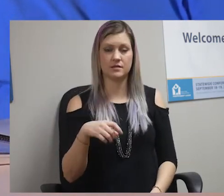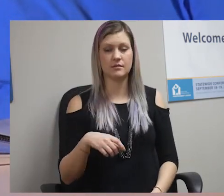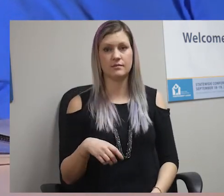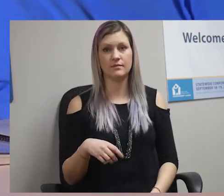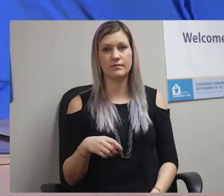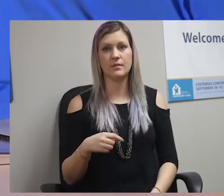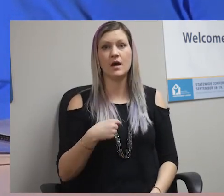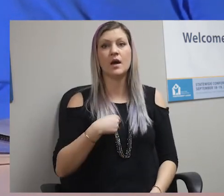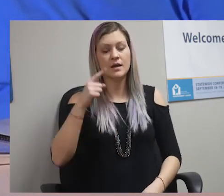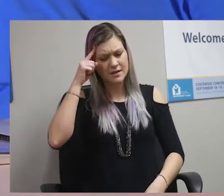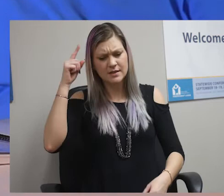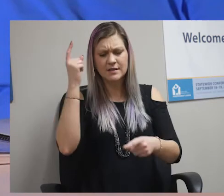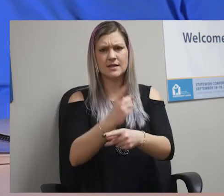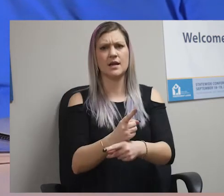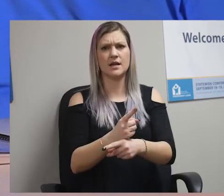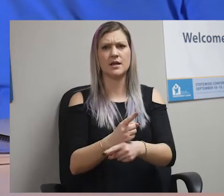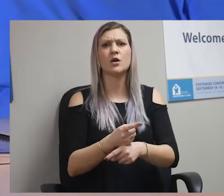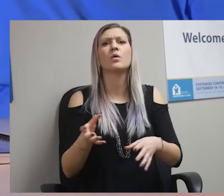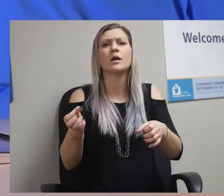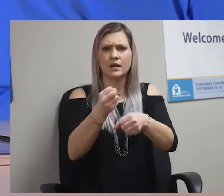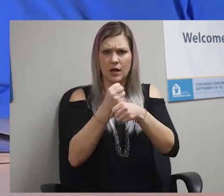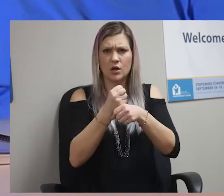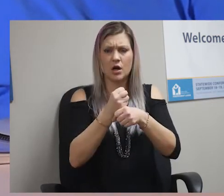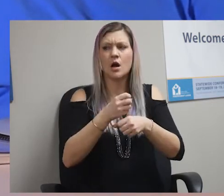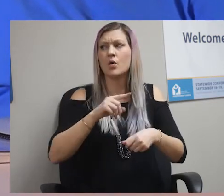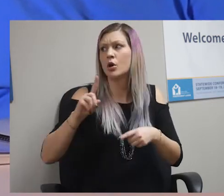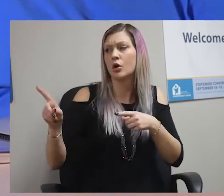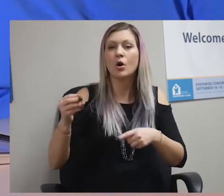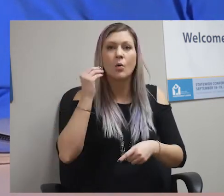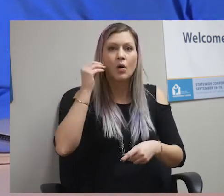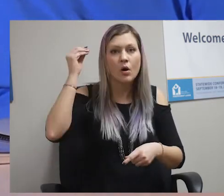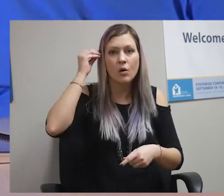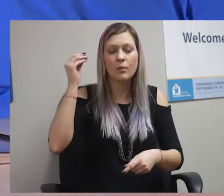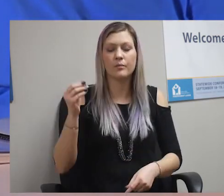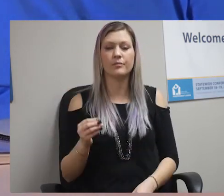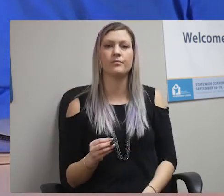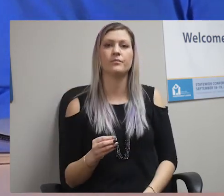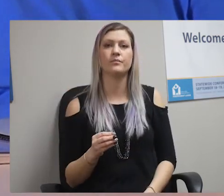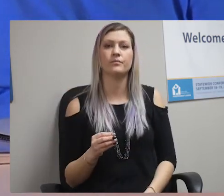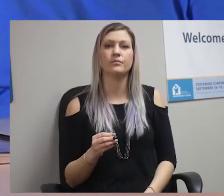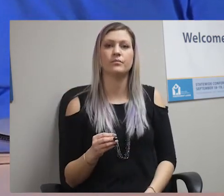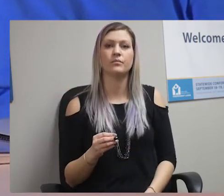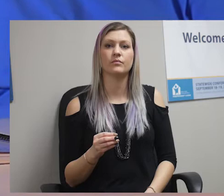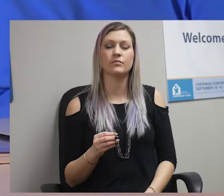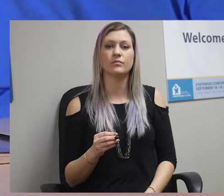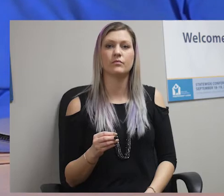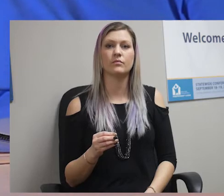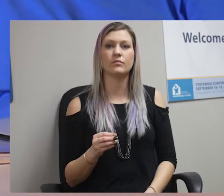I decided I was going to bring her home. But they told me I couldn't do that. They were going to have to call the police and